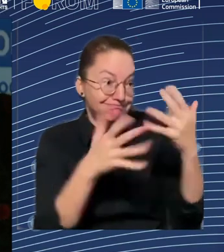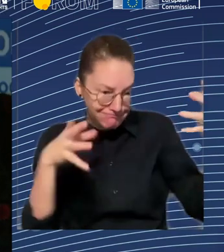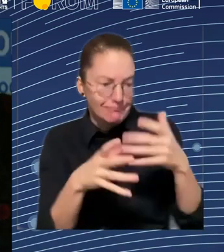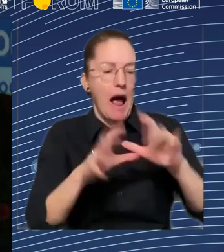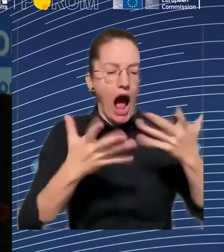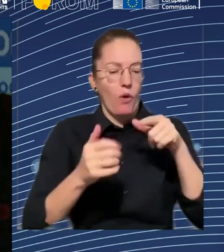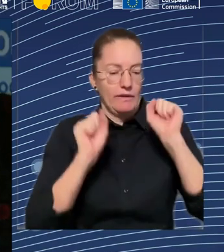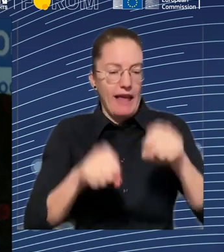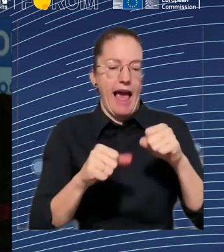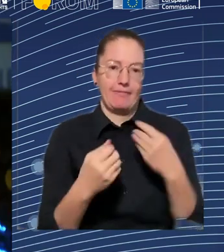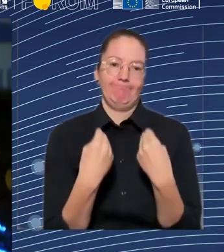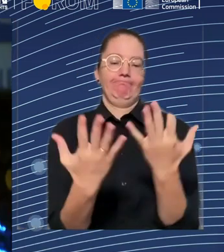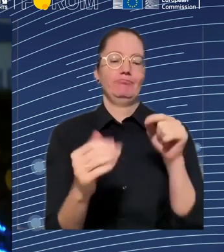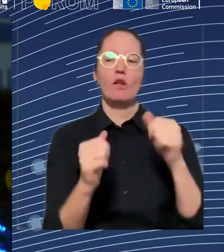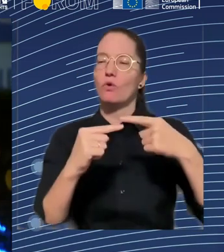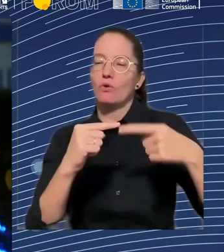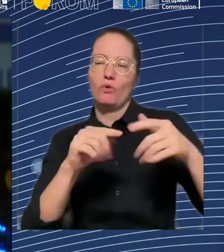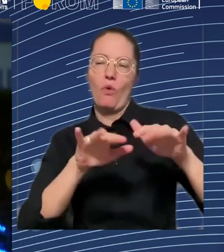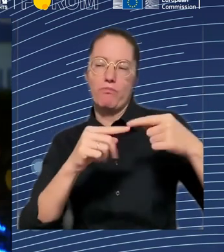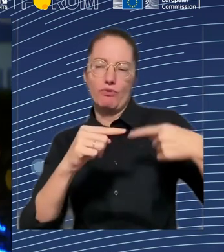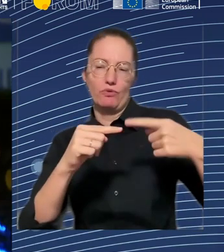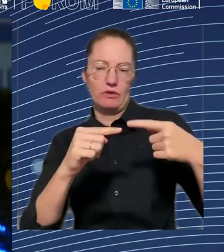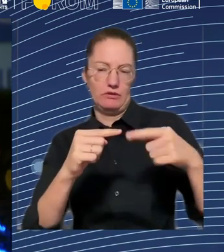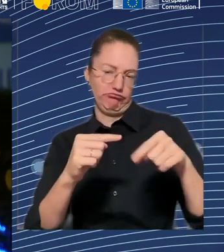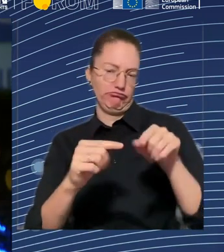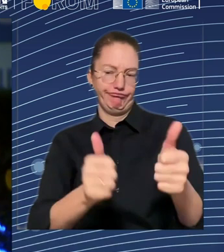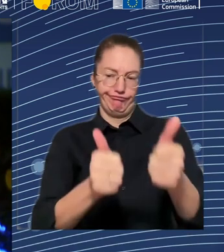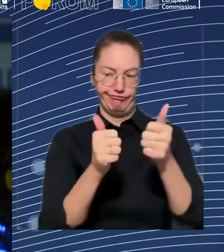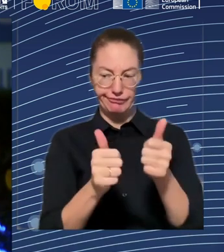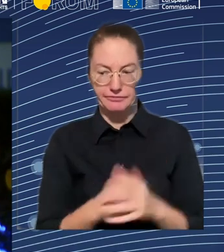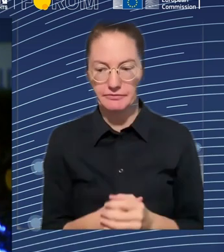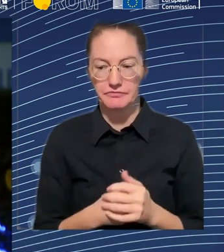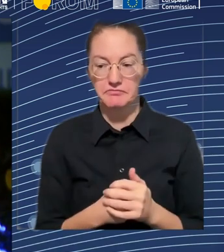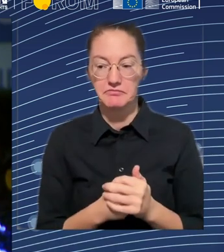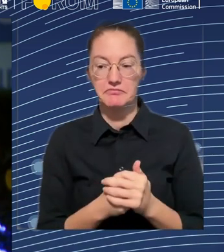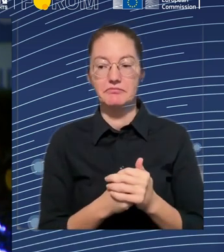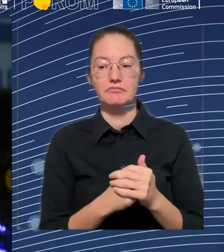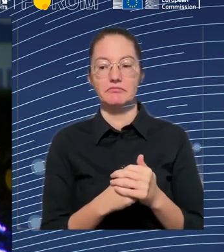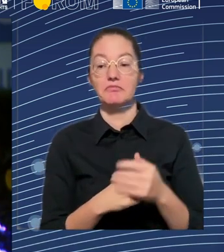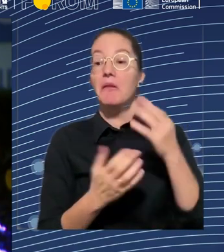a capital market. It's not there yet. It needs to be, and we need to work on it.